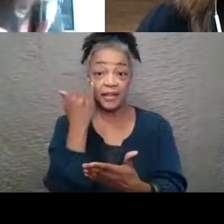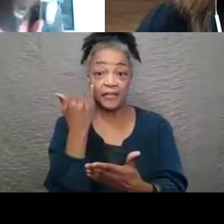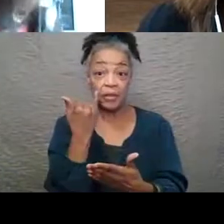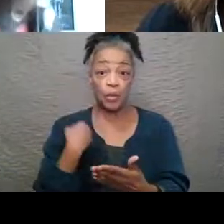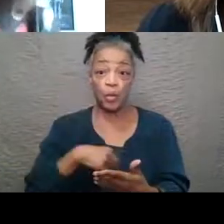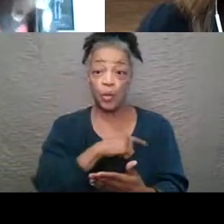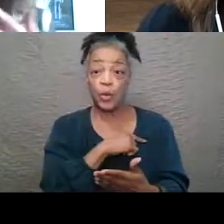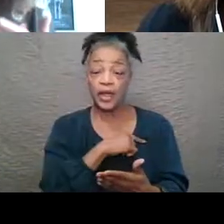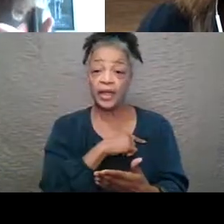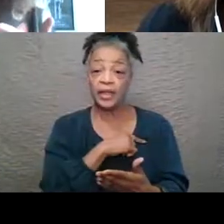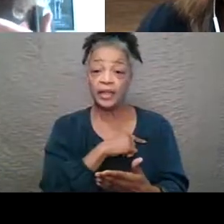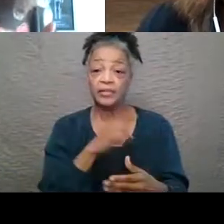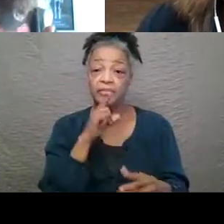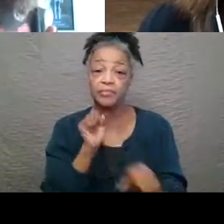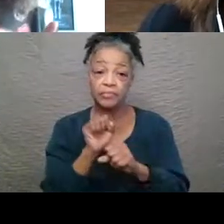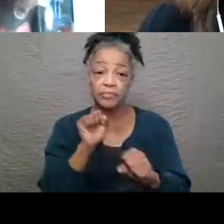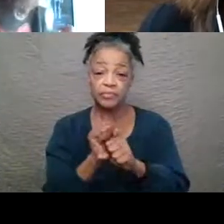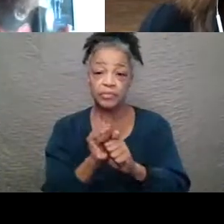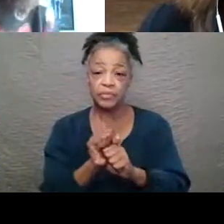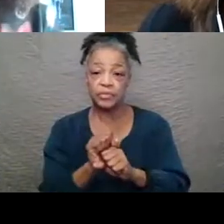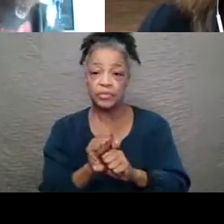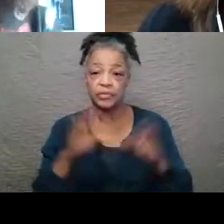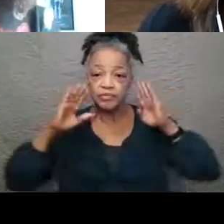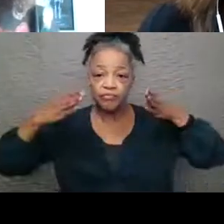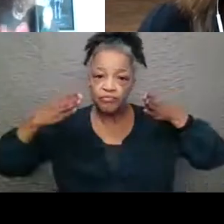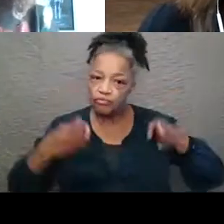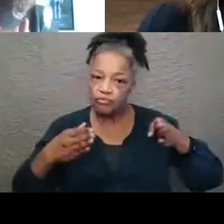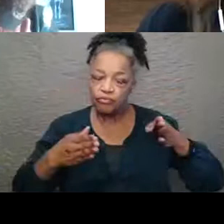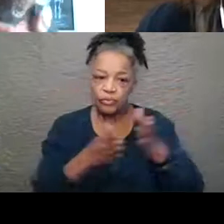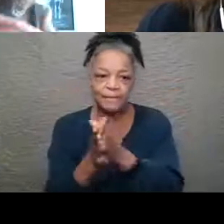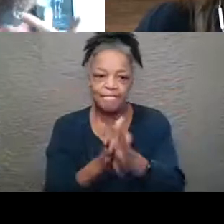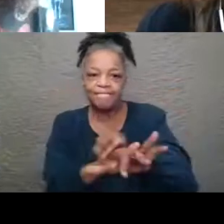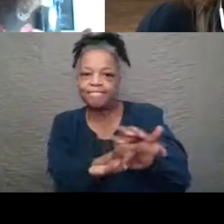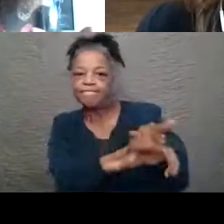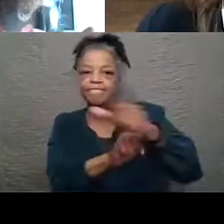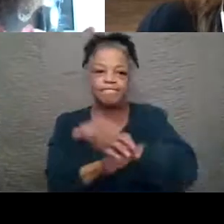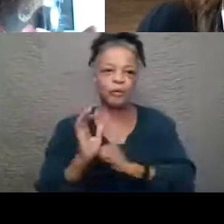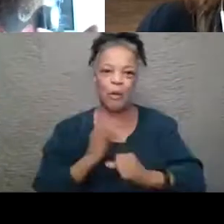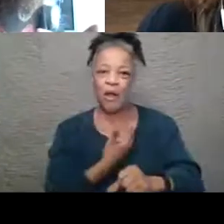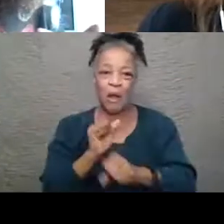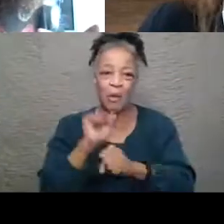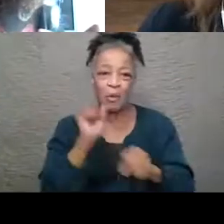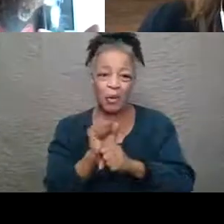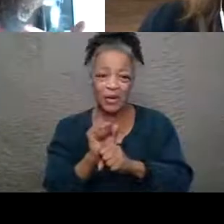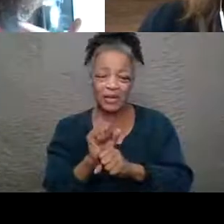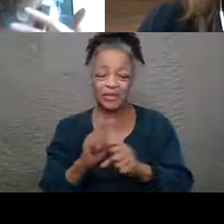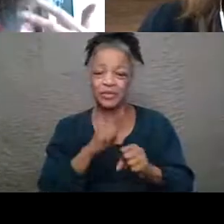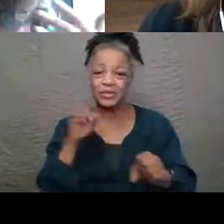really truly devoted to the work, to ensuring that